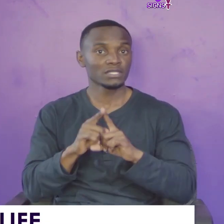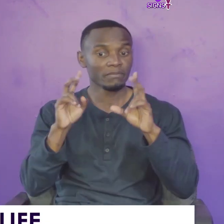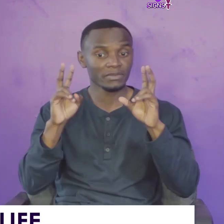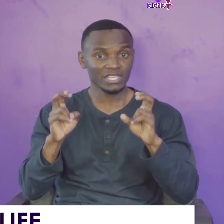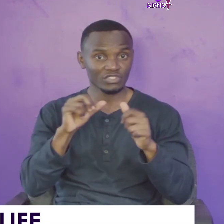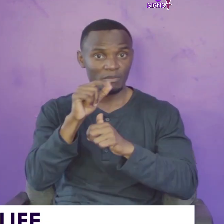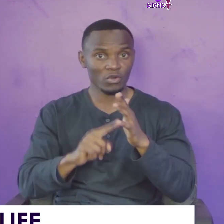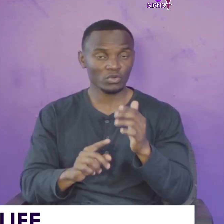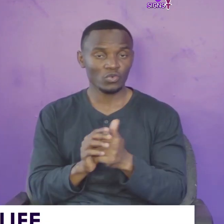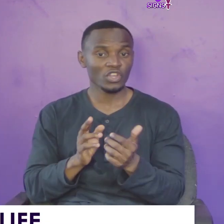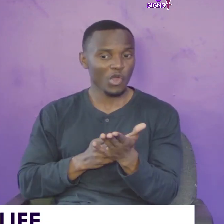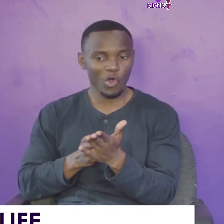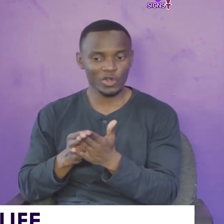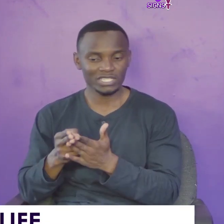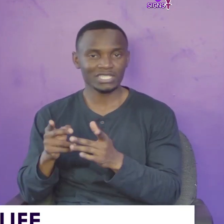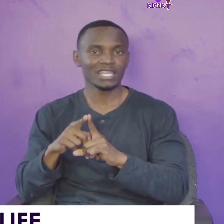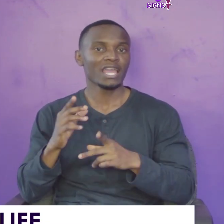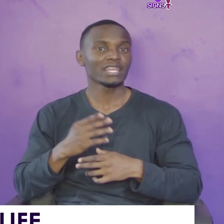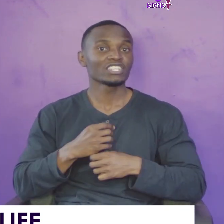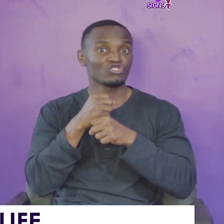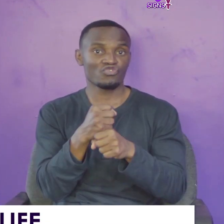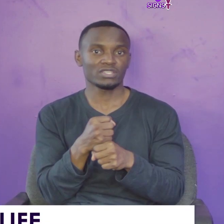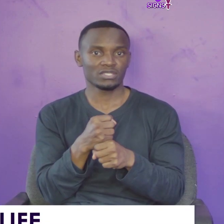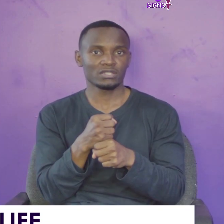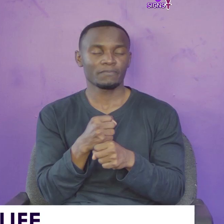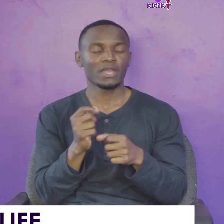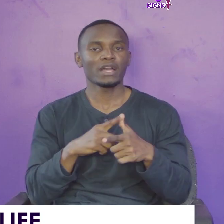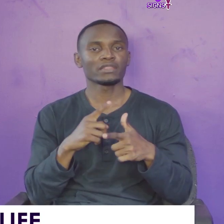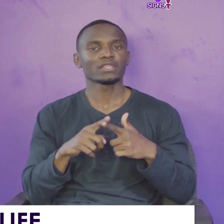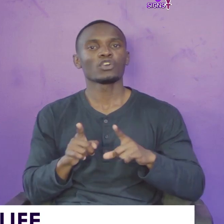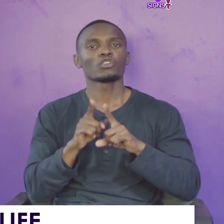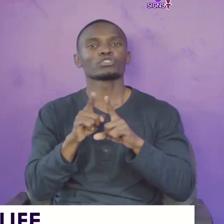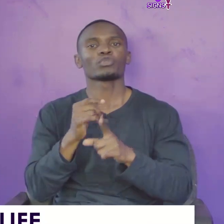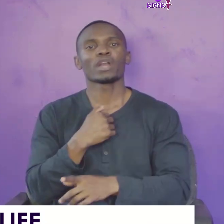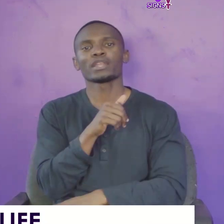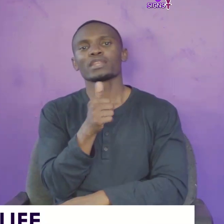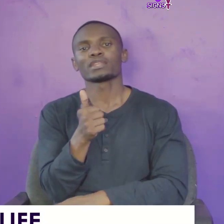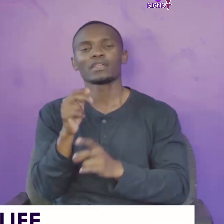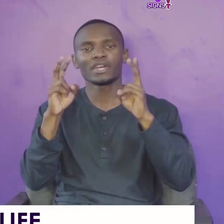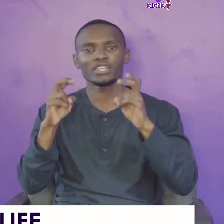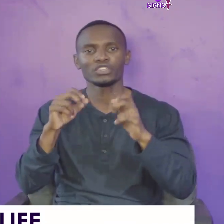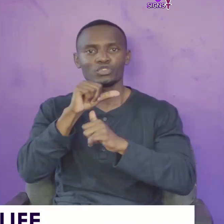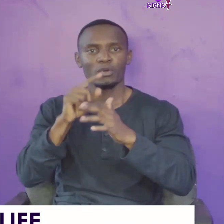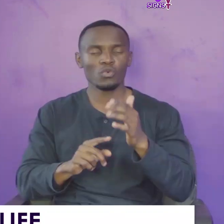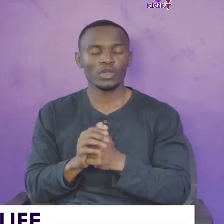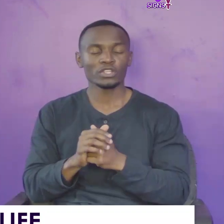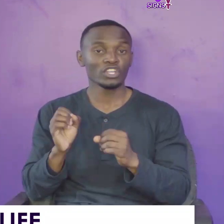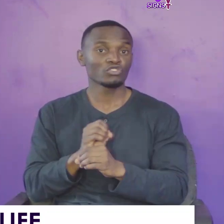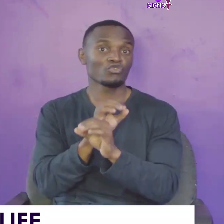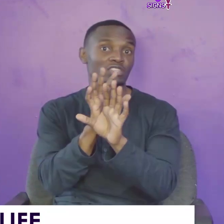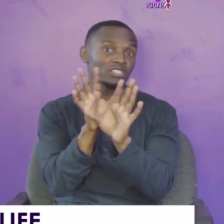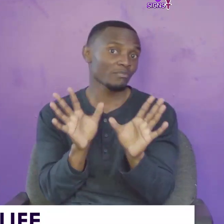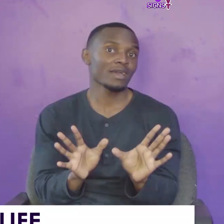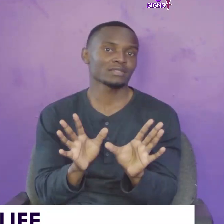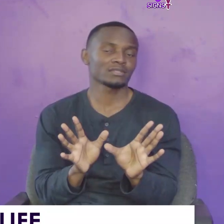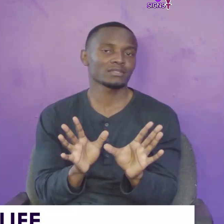the issue of trust. Yes. And then there was that other issue of transparency. Yes. Not so